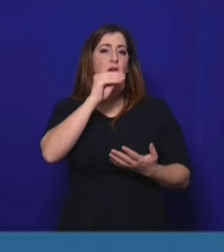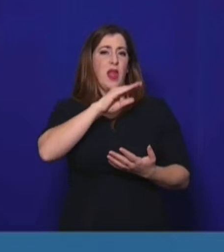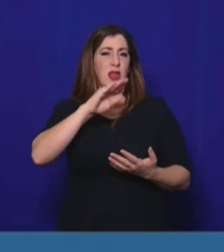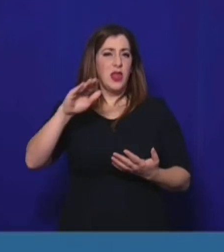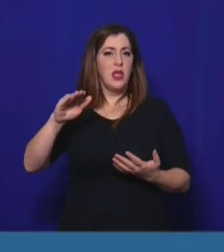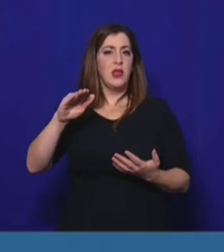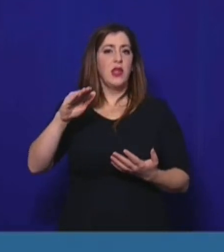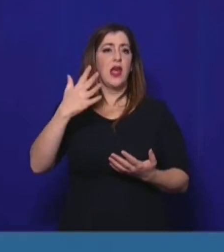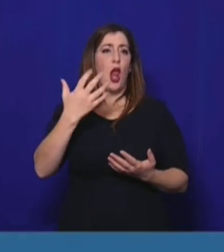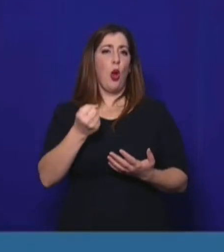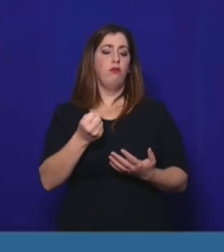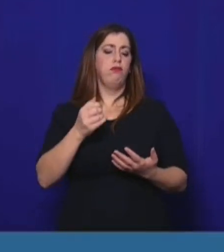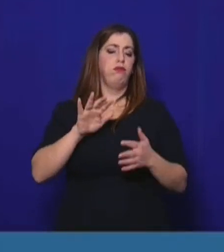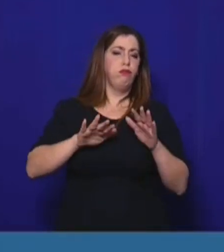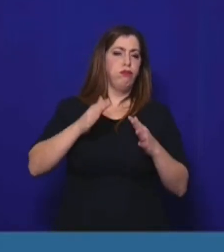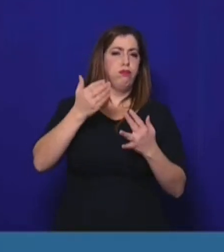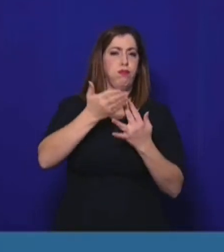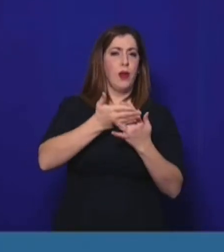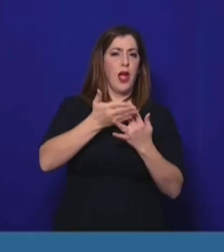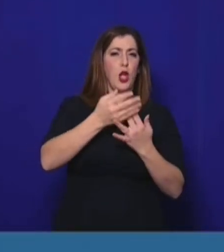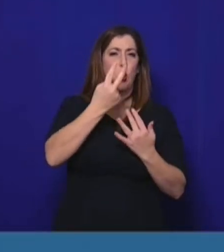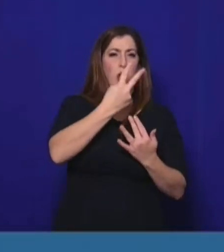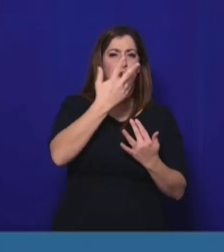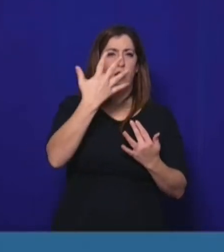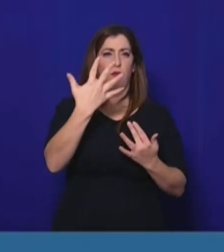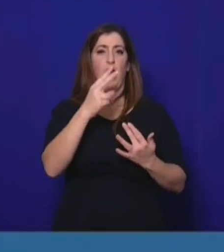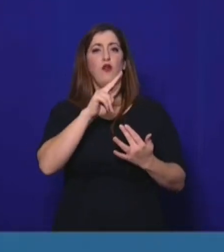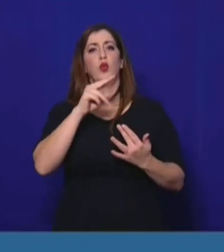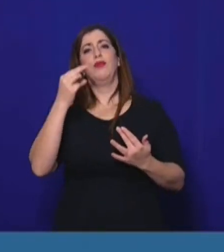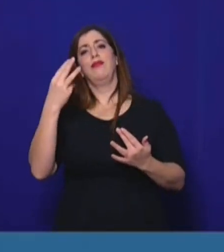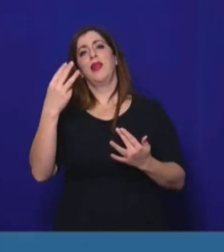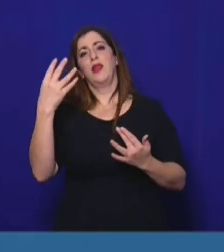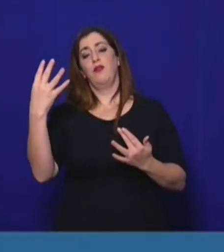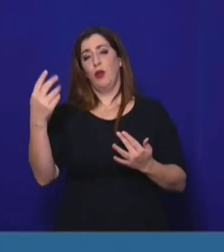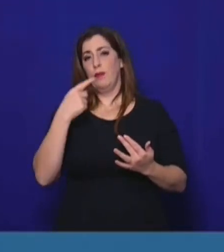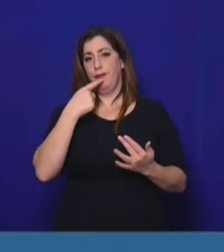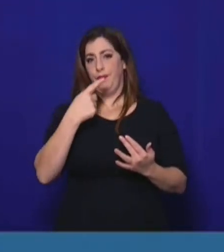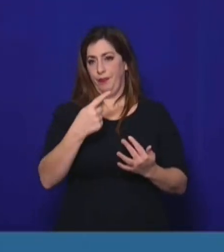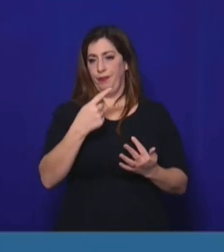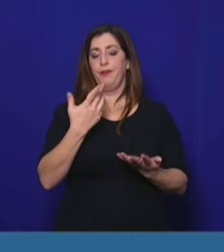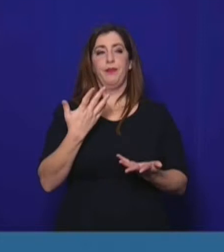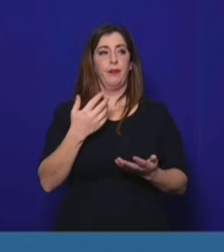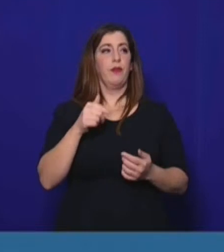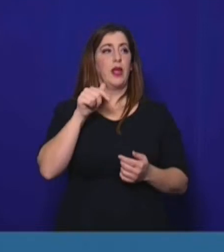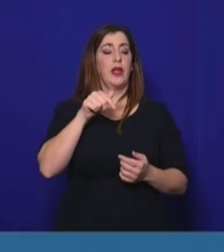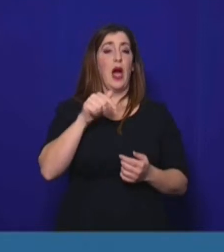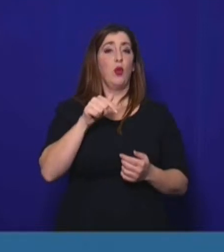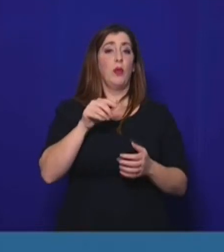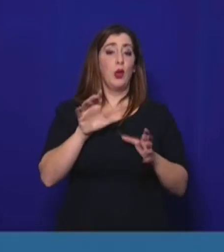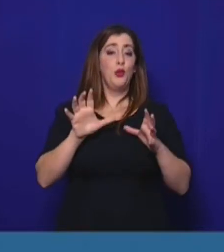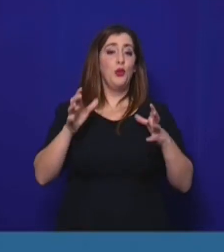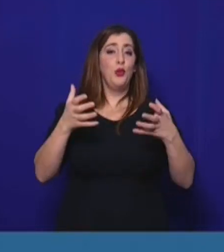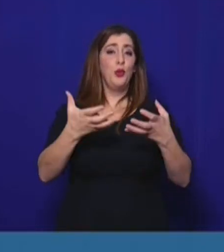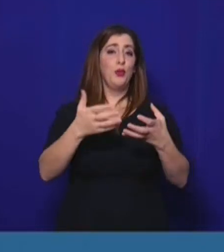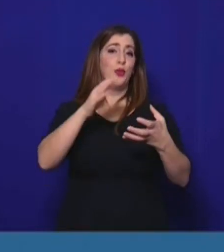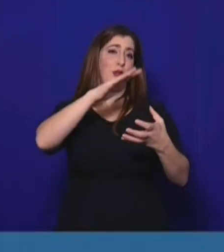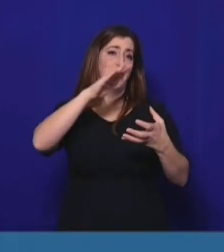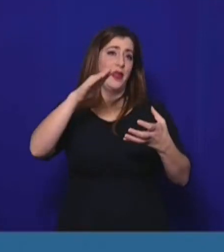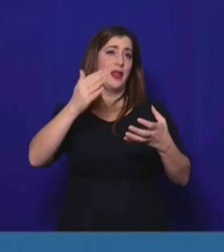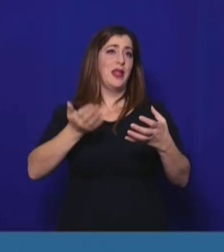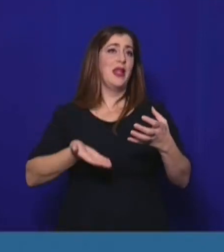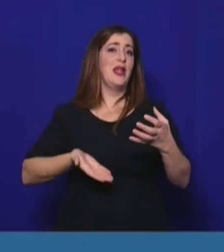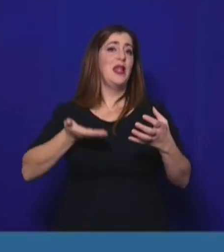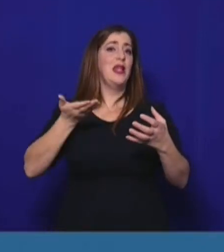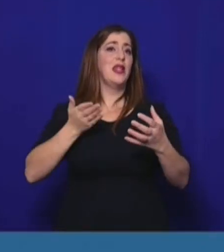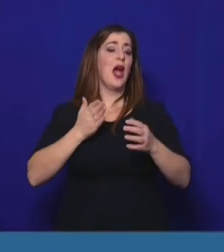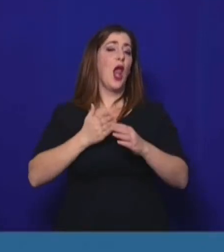ta' età bejn 25 u 34 sena li huma propju nies li probabbli